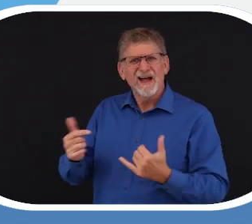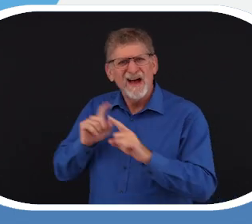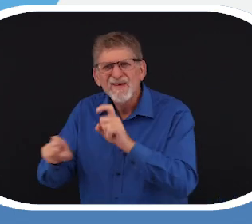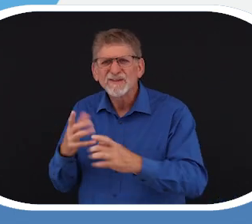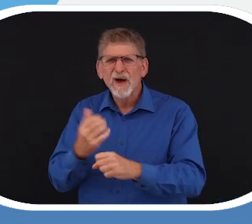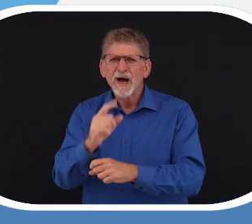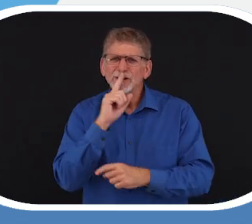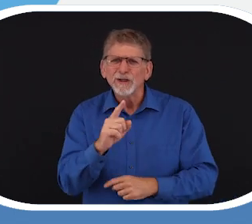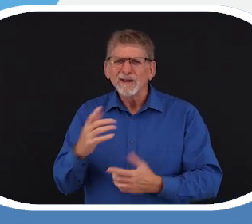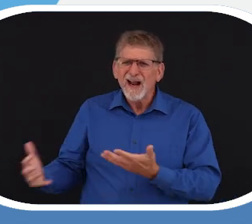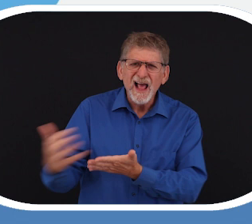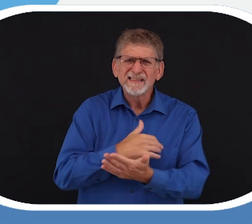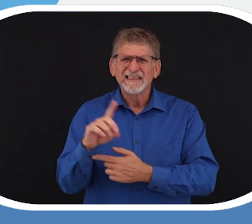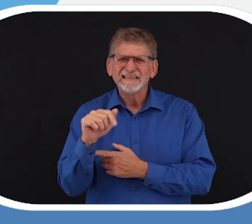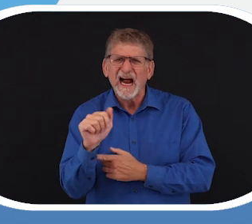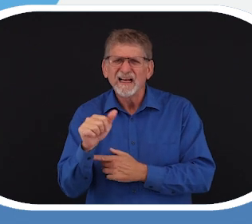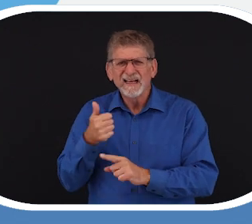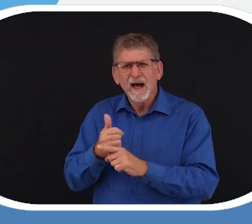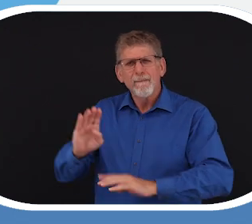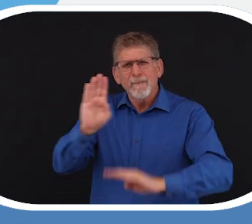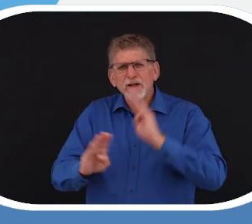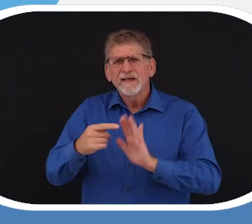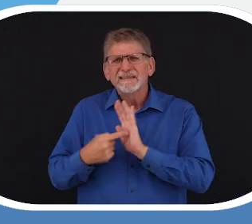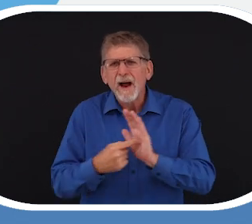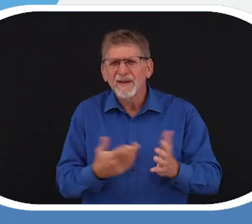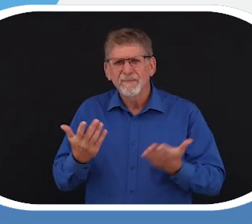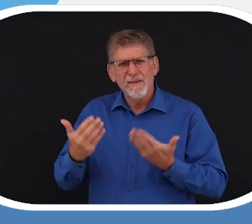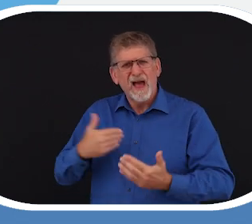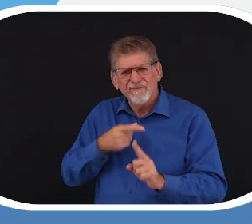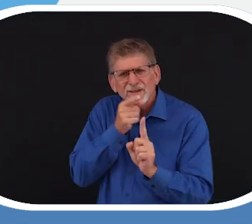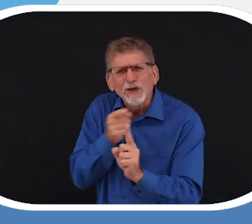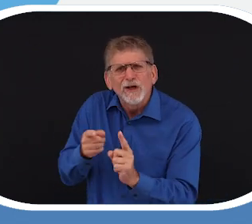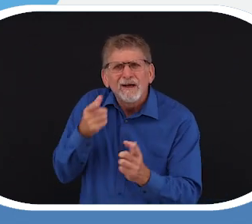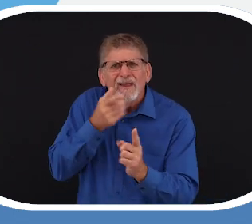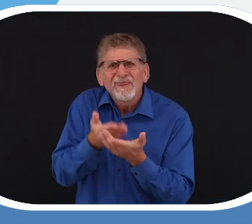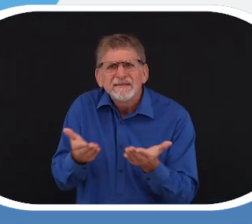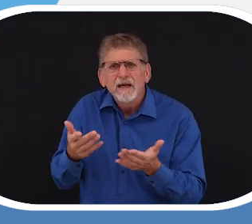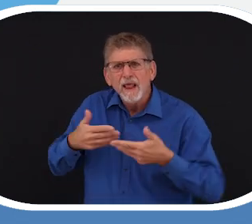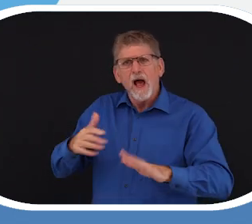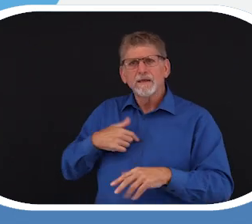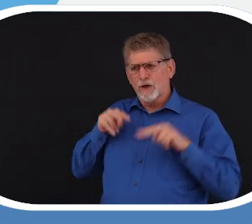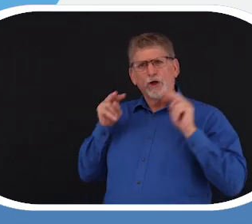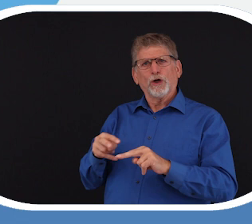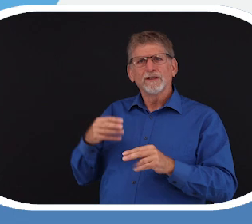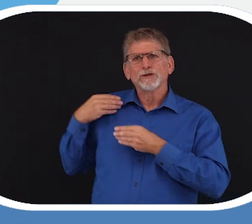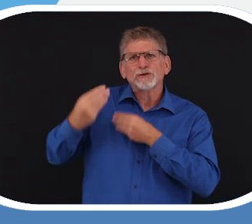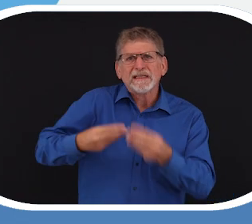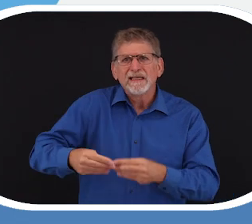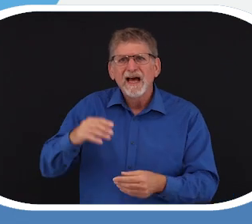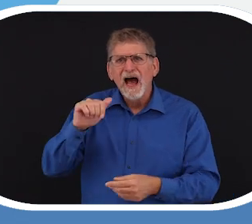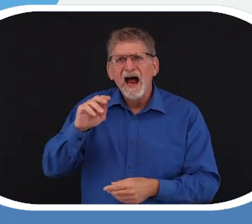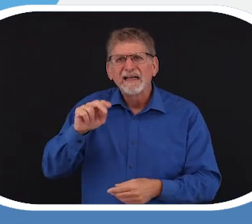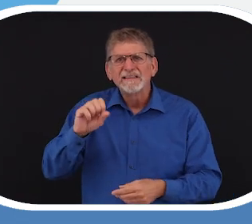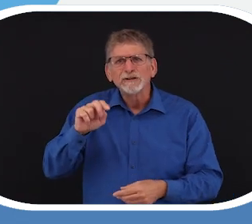make sure that we're not only collecting data that is biological samples that may include certain things that allow us to look at genetic ancestry. We also want